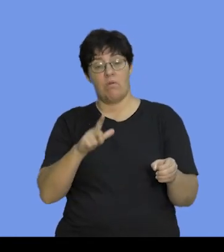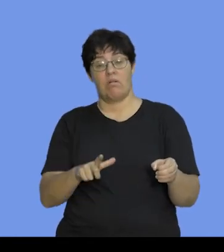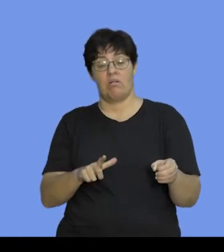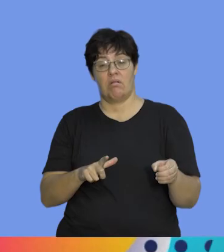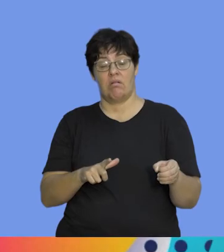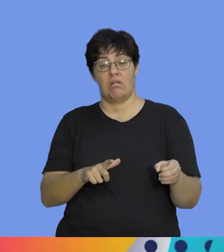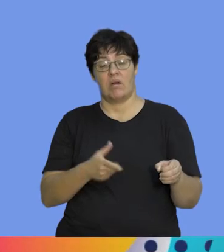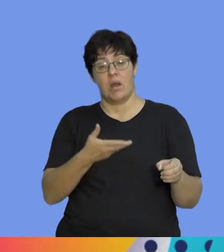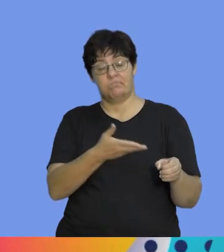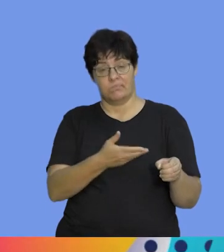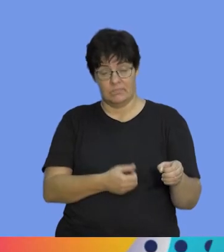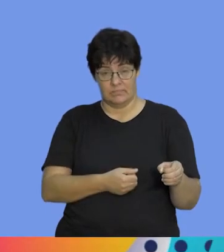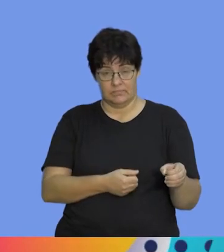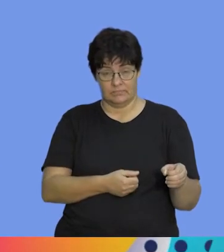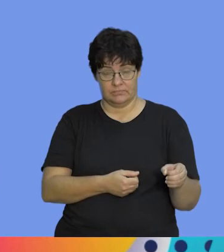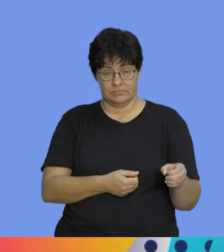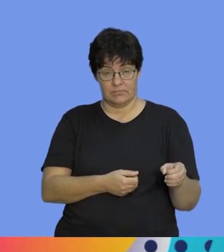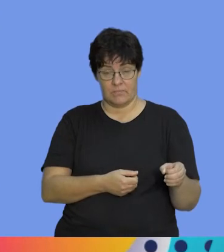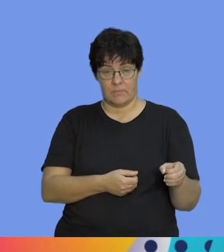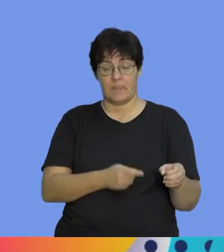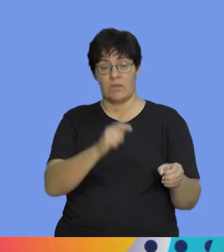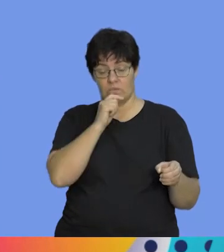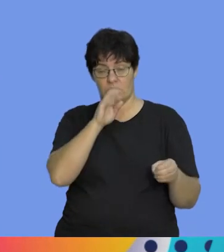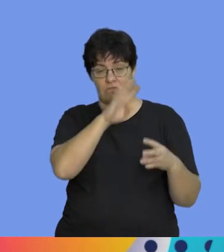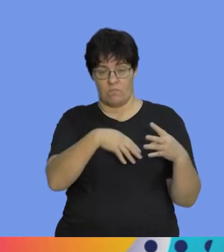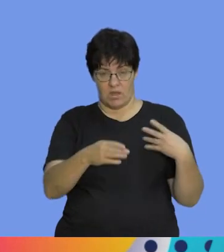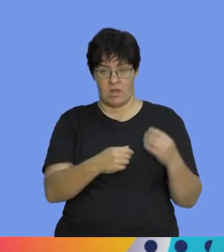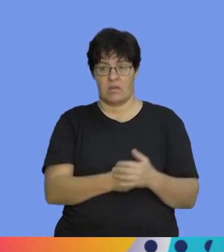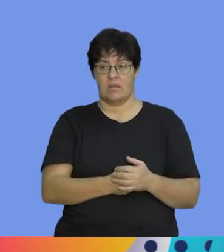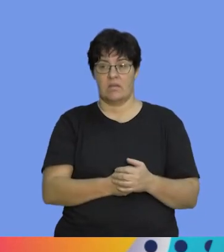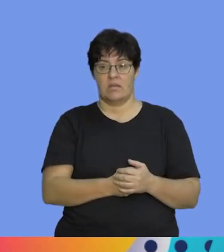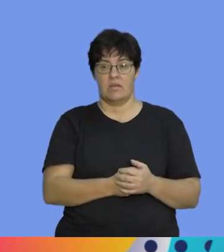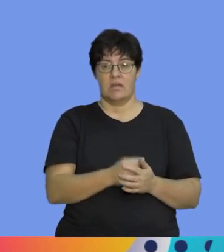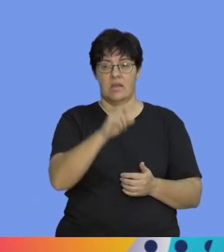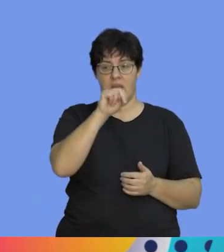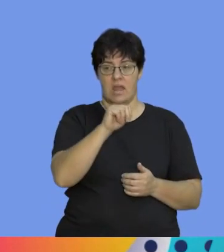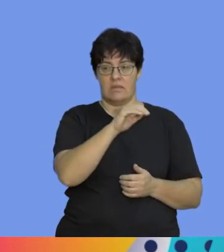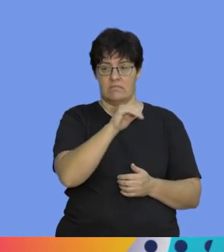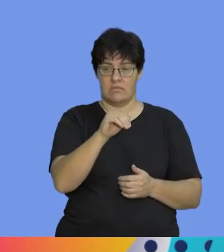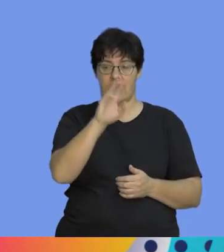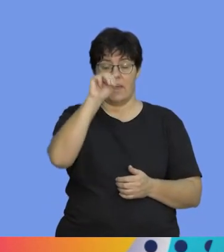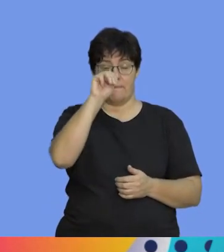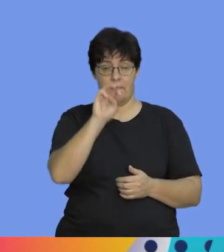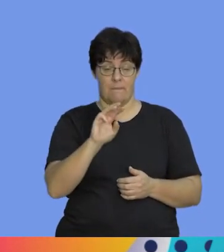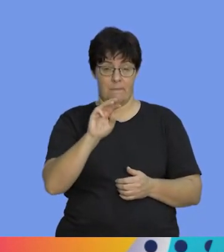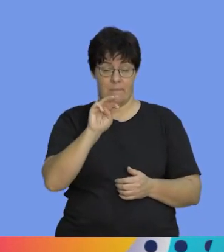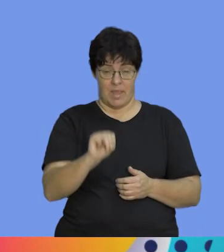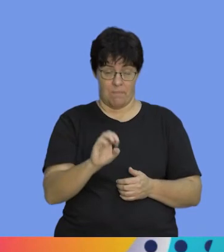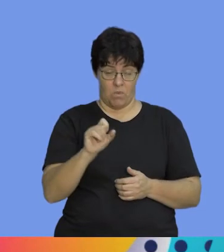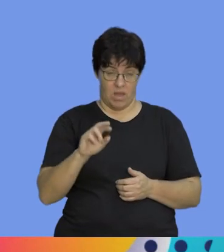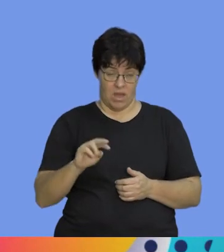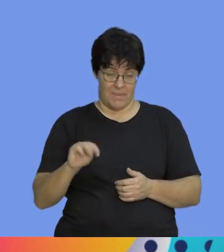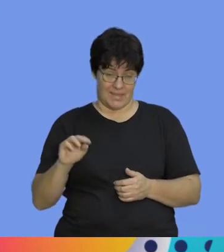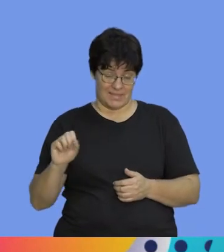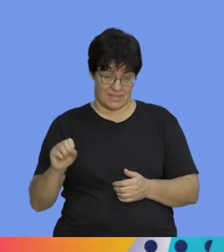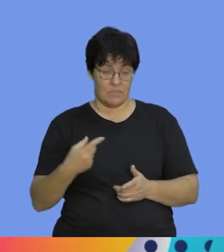that substance are present, okay? Then we used the formula, moles is equals to mass over molar mass. Once we got the moles